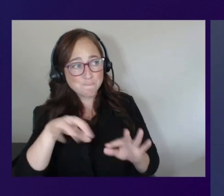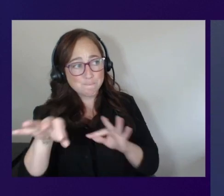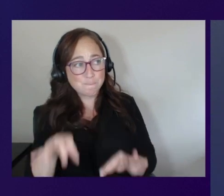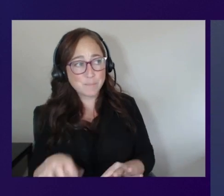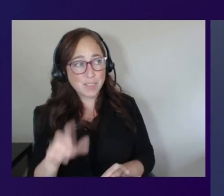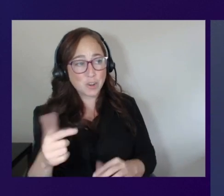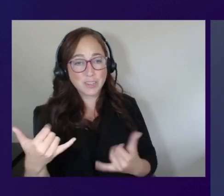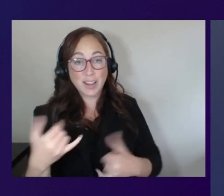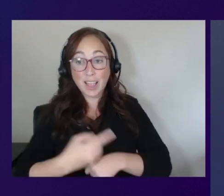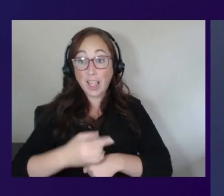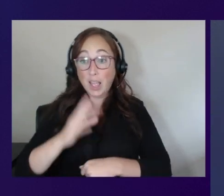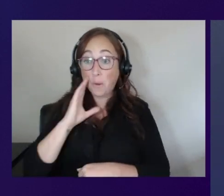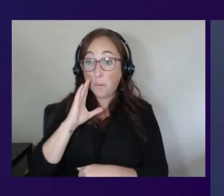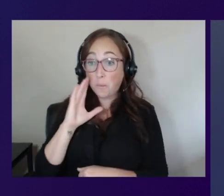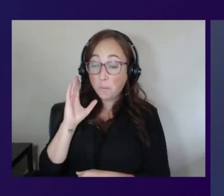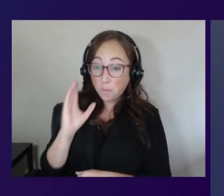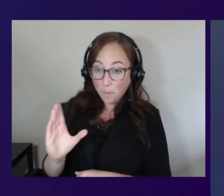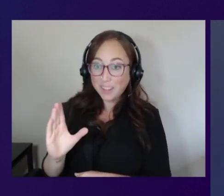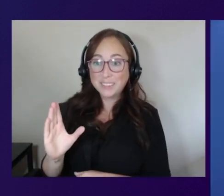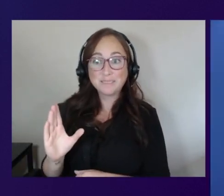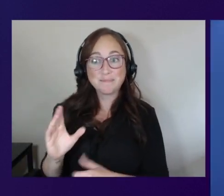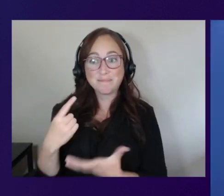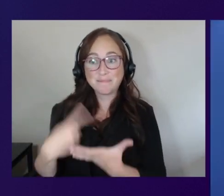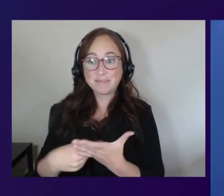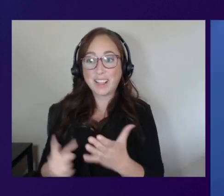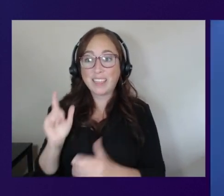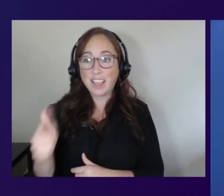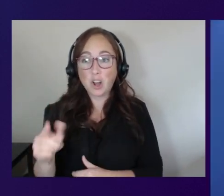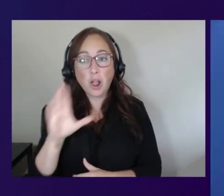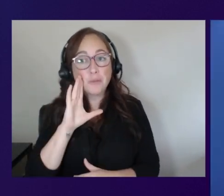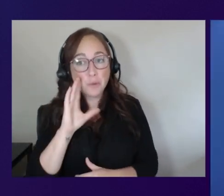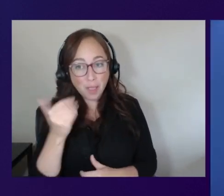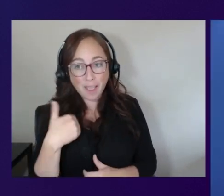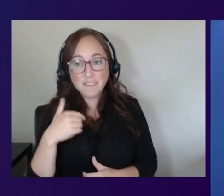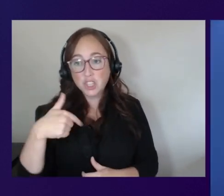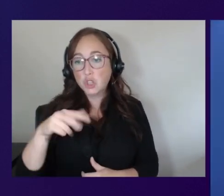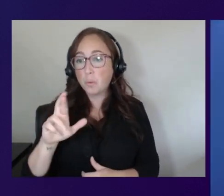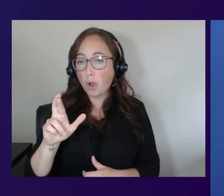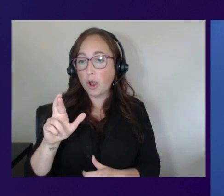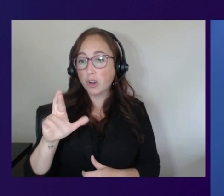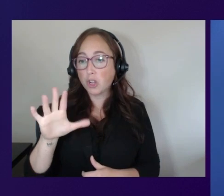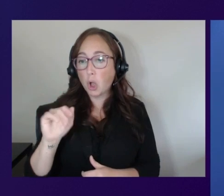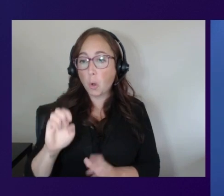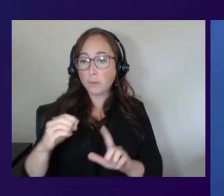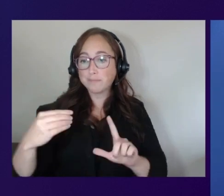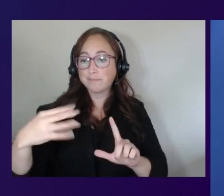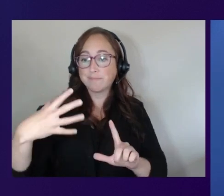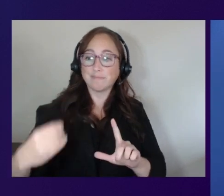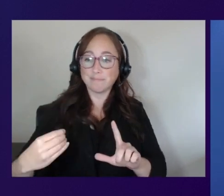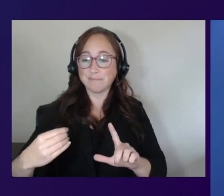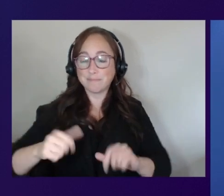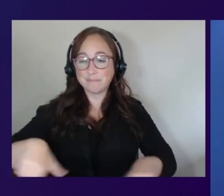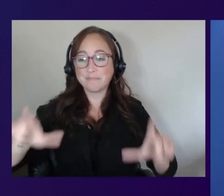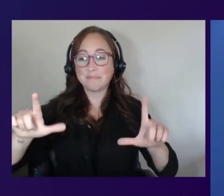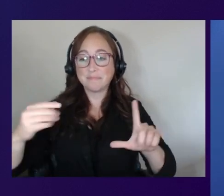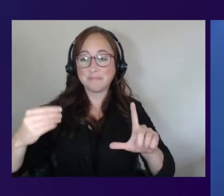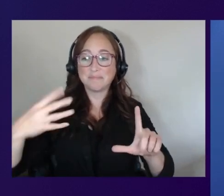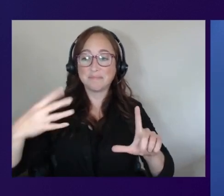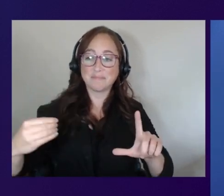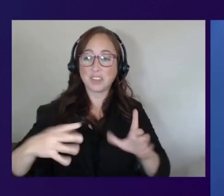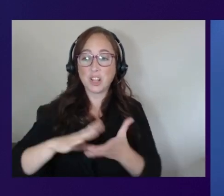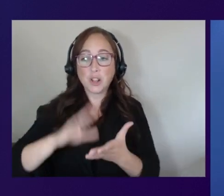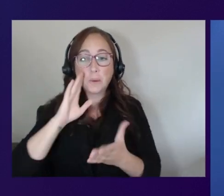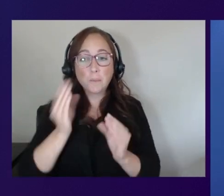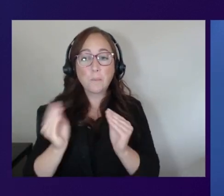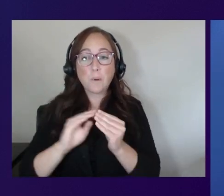this stuff, but we got 20 seconds. I know you've got a QR code for us, Ariel. Let's get that QR code up to learn more about Microsoft